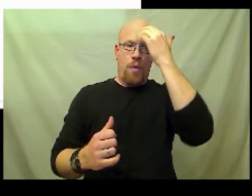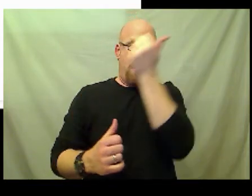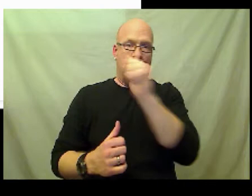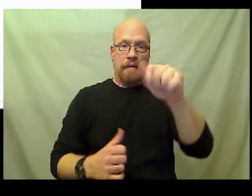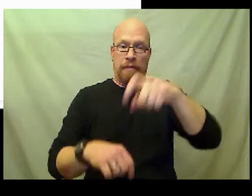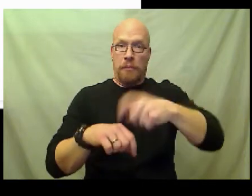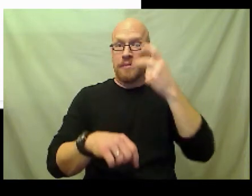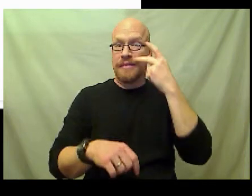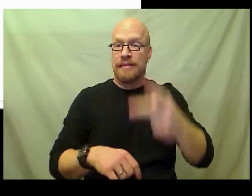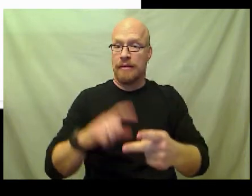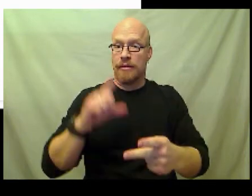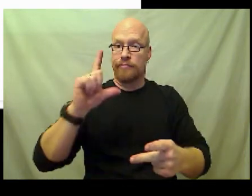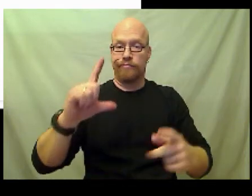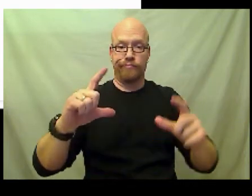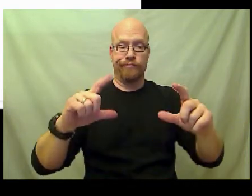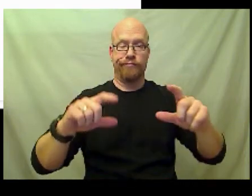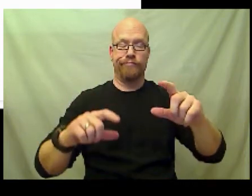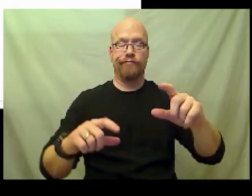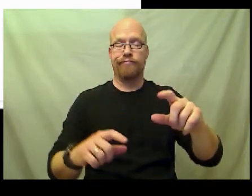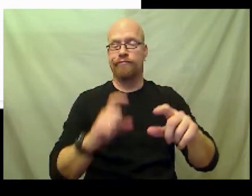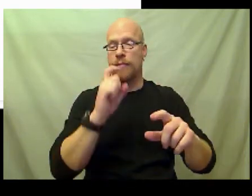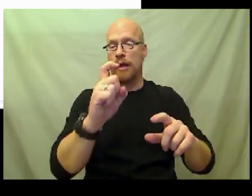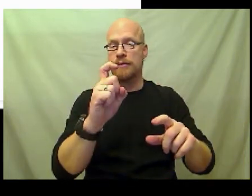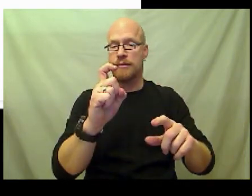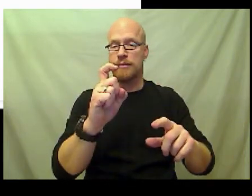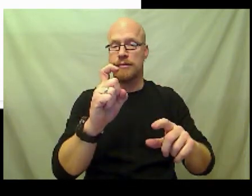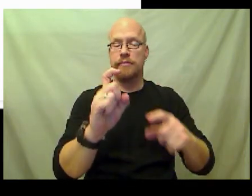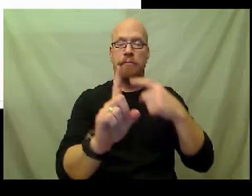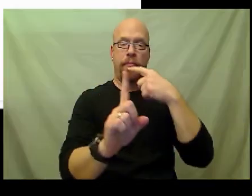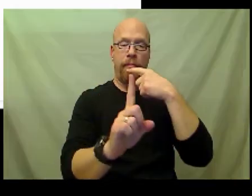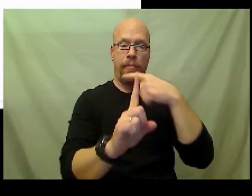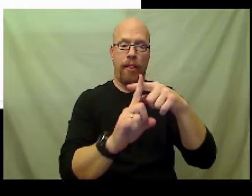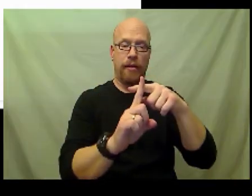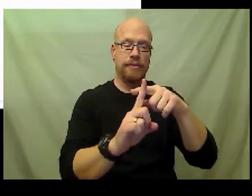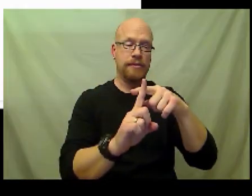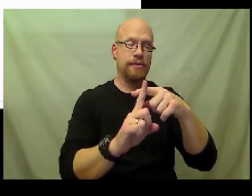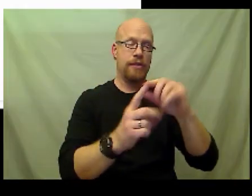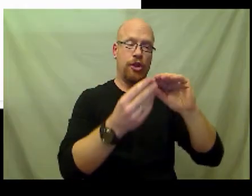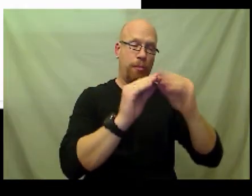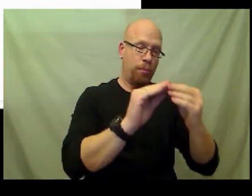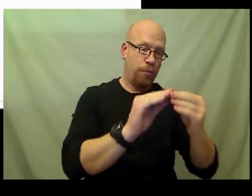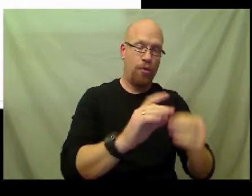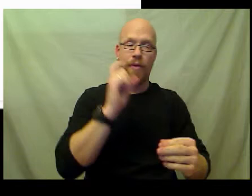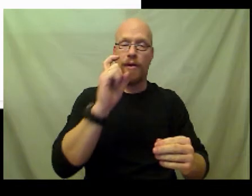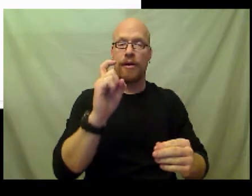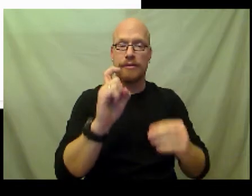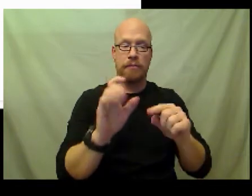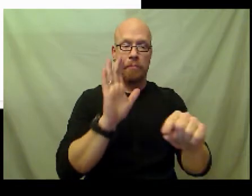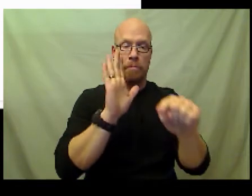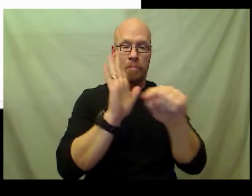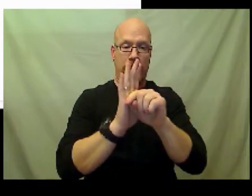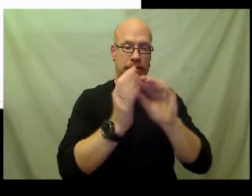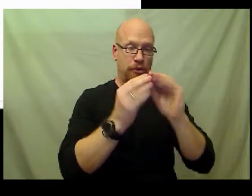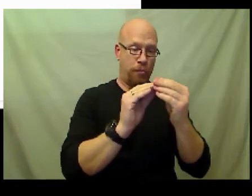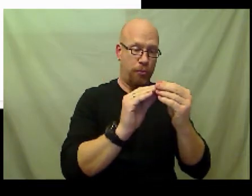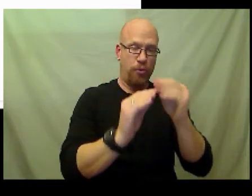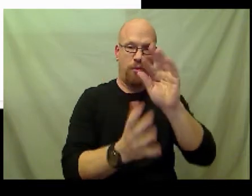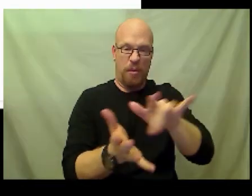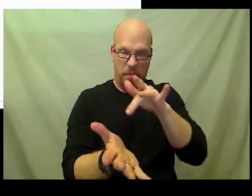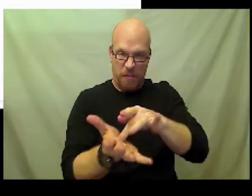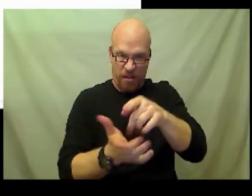6x. Anytime you see a quantity x plus a number or x minus the